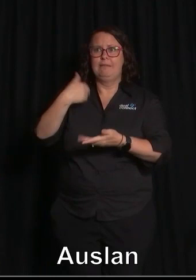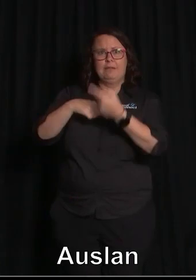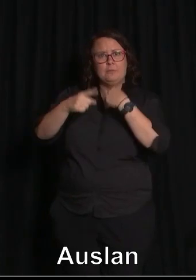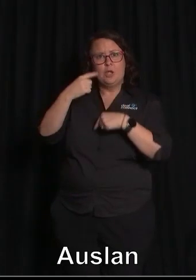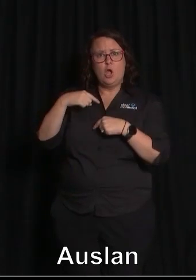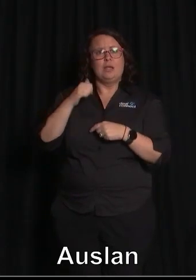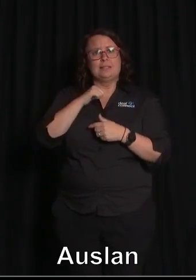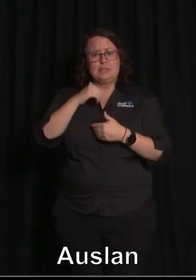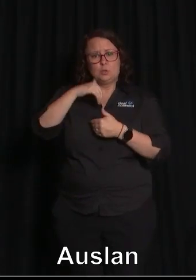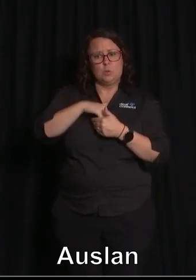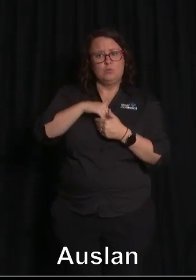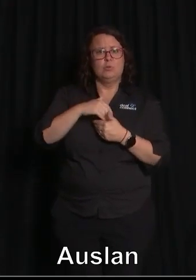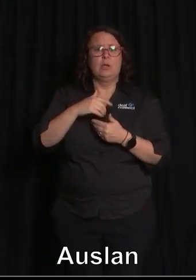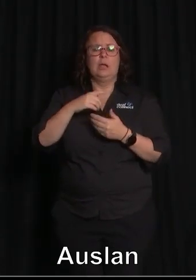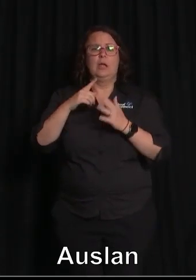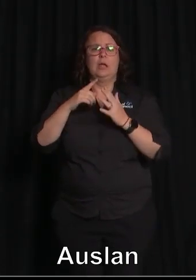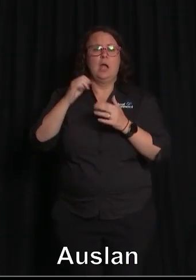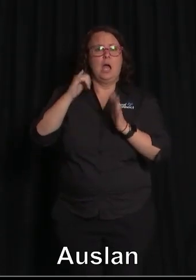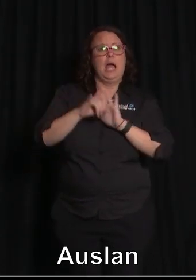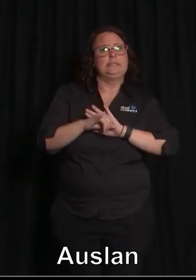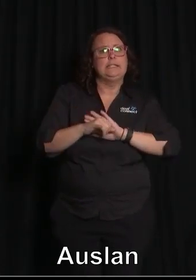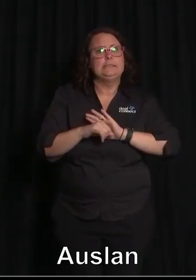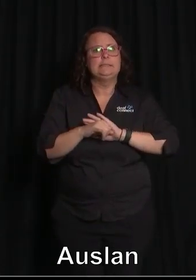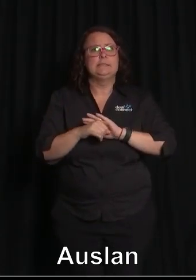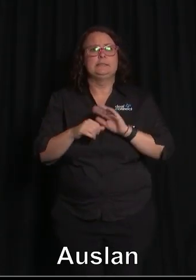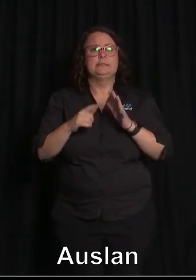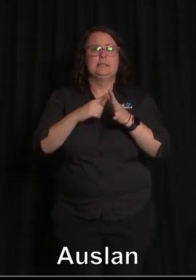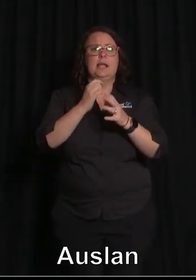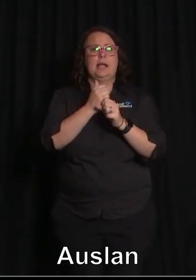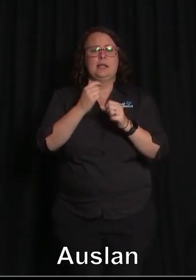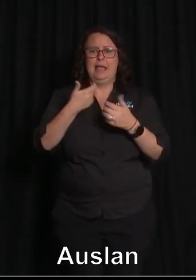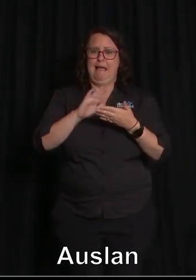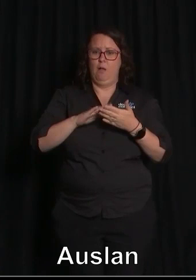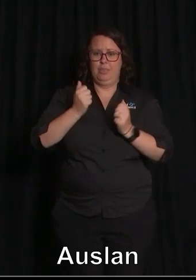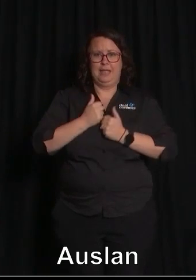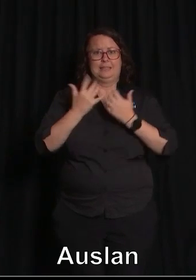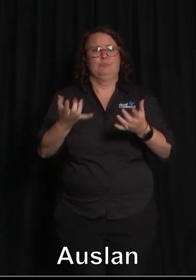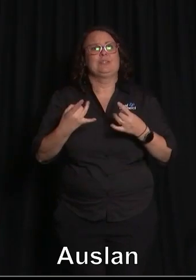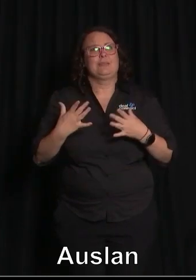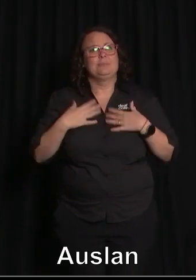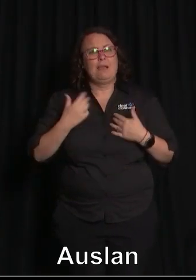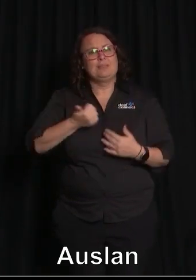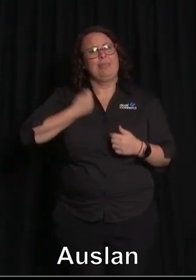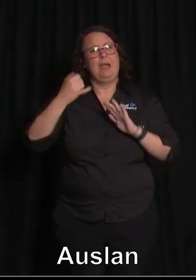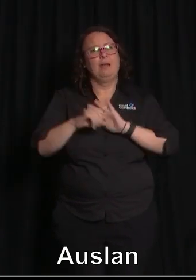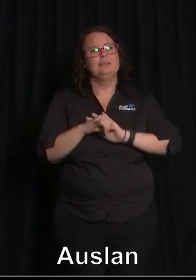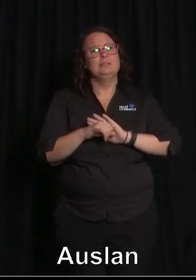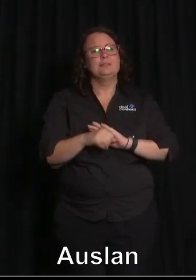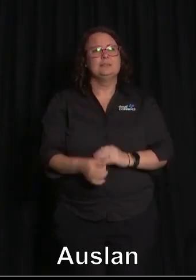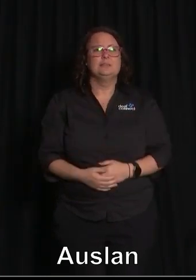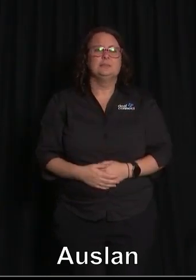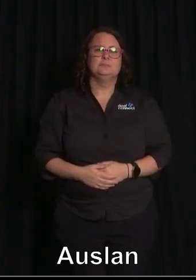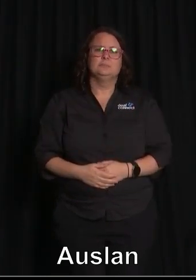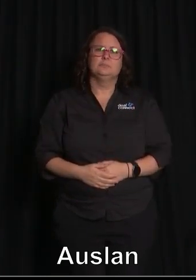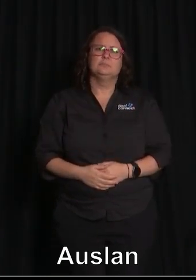orientation, sexual identity, gender identity and expression, and that, for example,